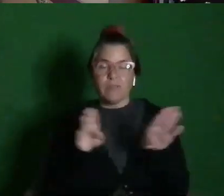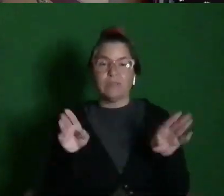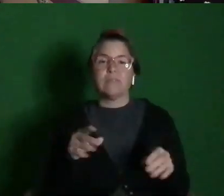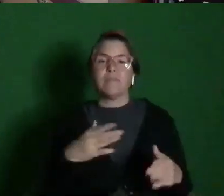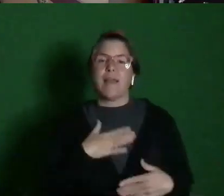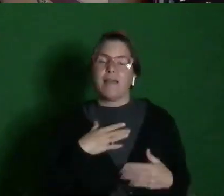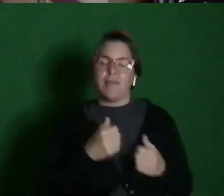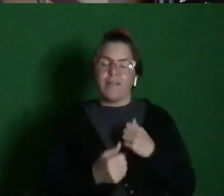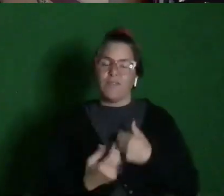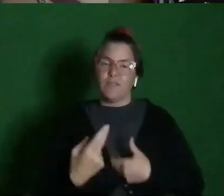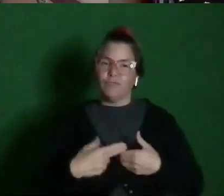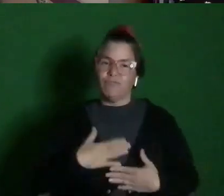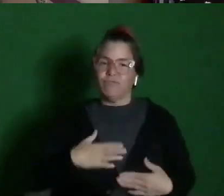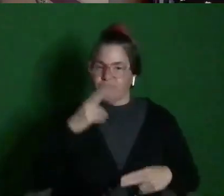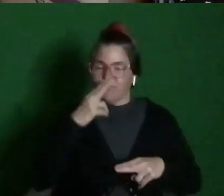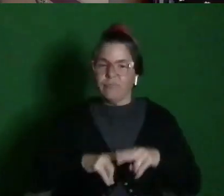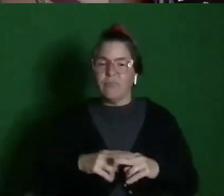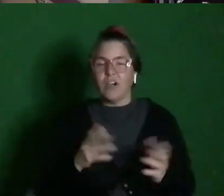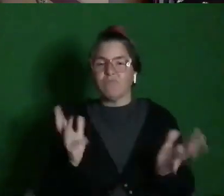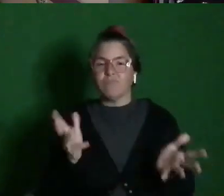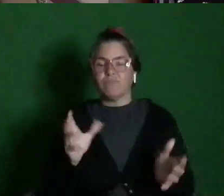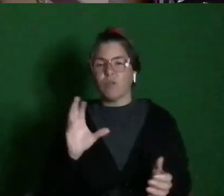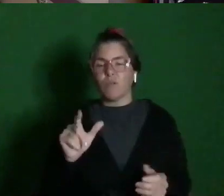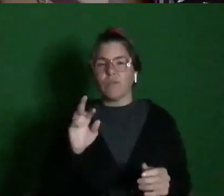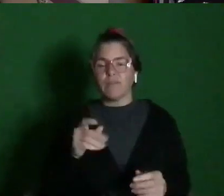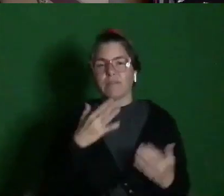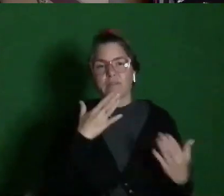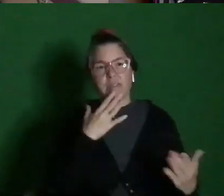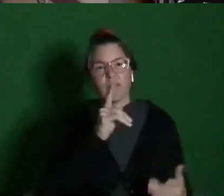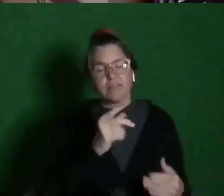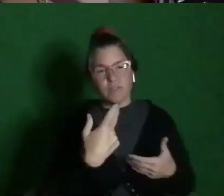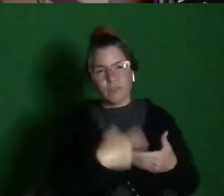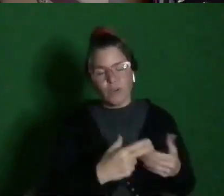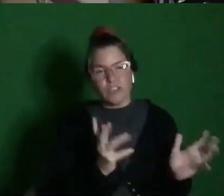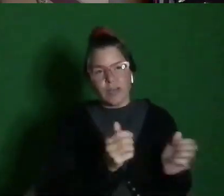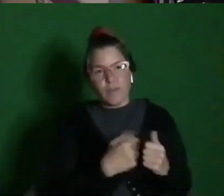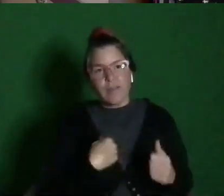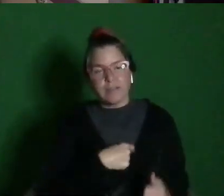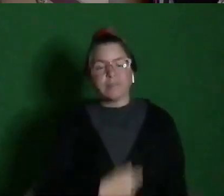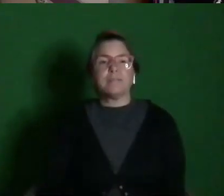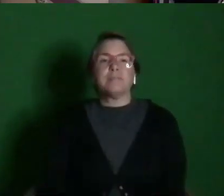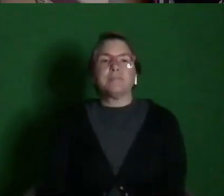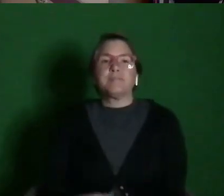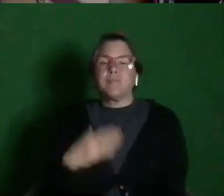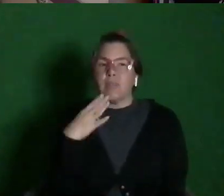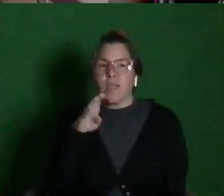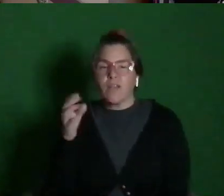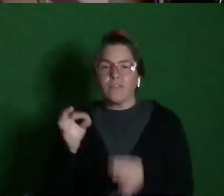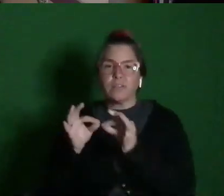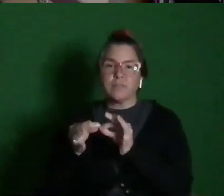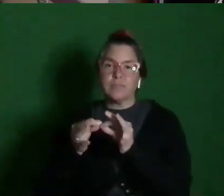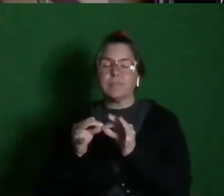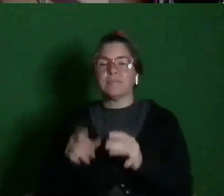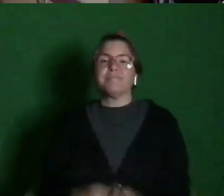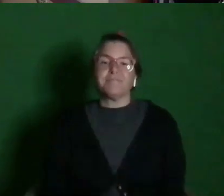everyone had so much fun talking about coral reefs. And thank you so much, Liz, for coming on and chatting with us. And thank you, Erin, for all of the